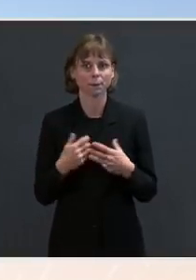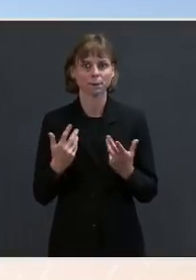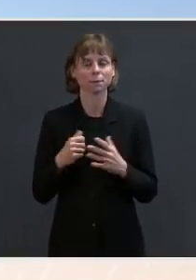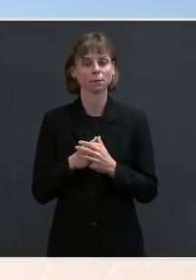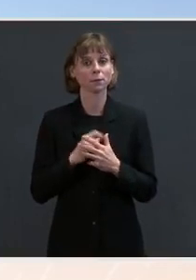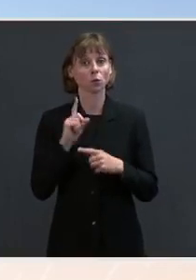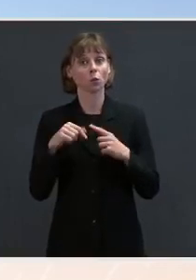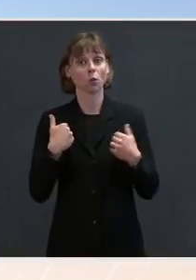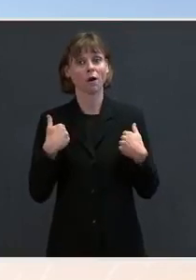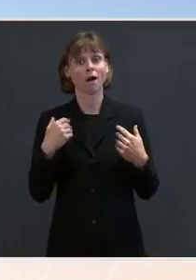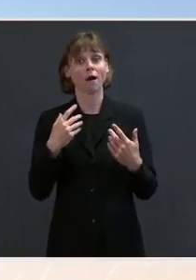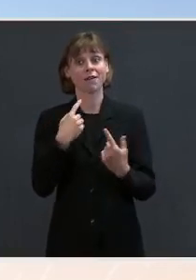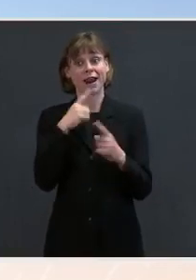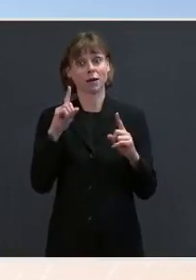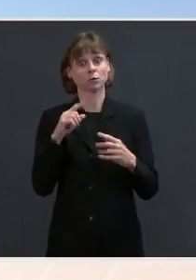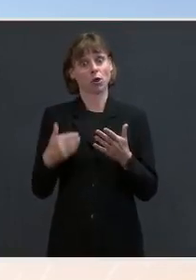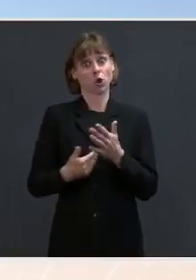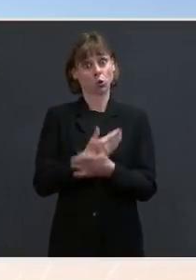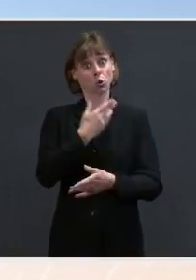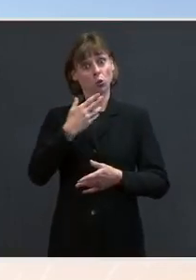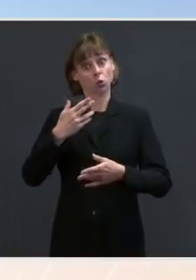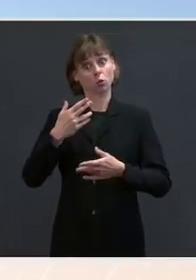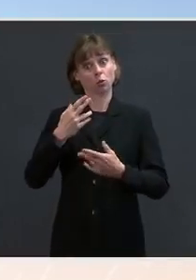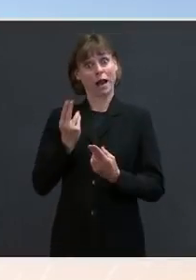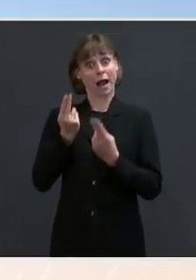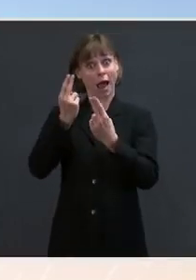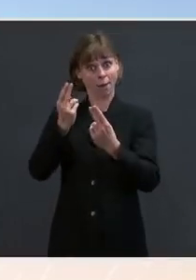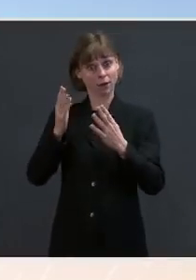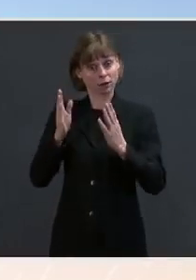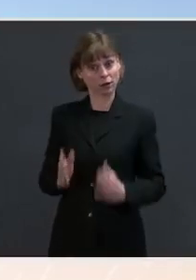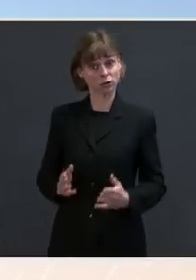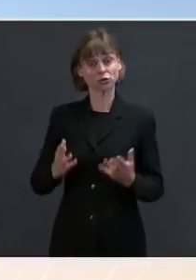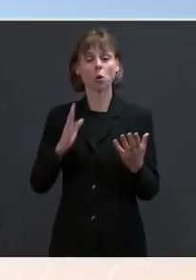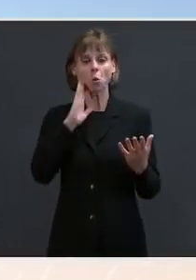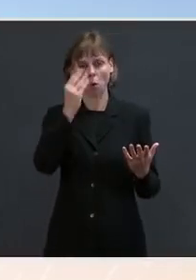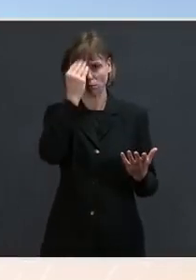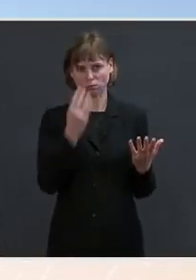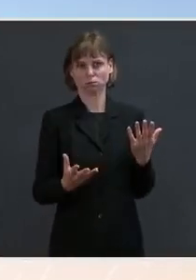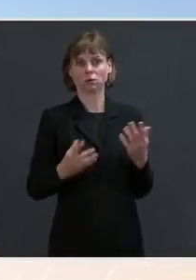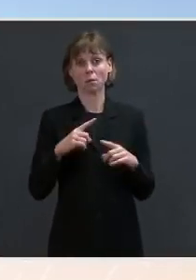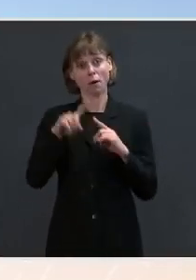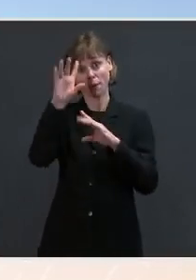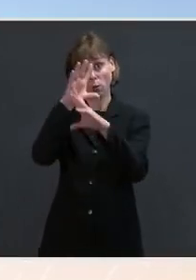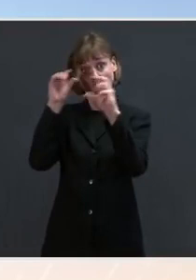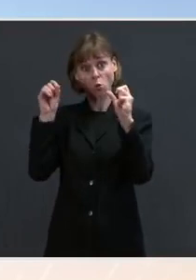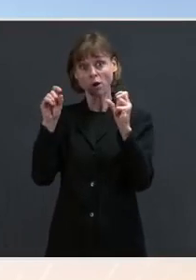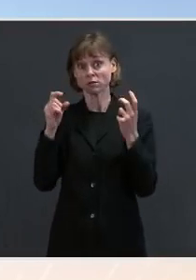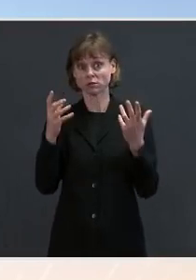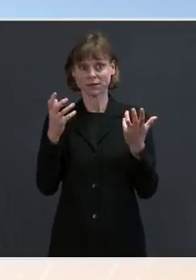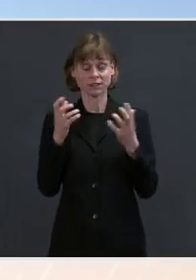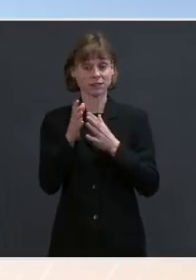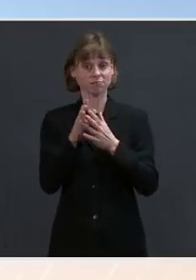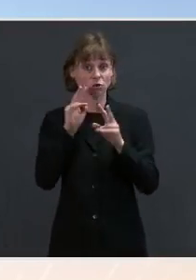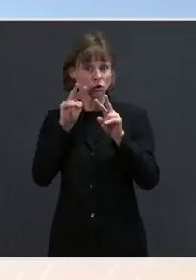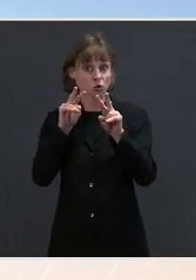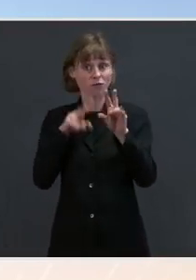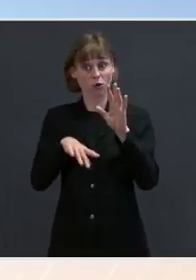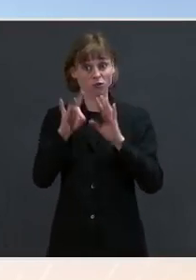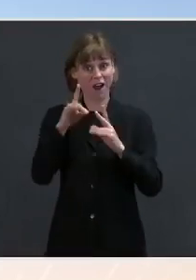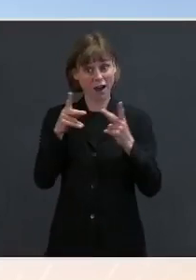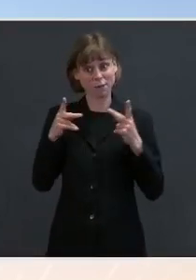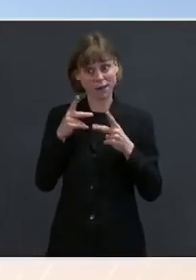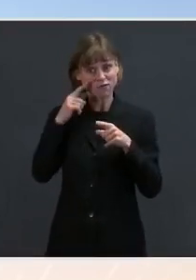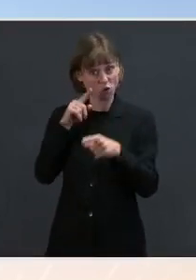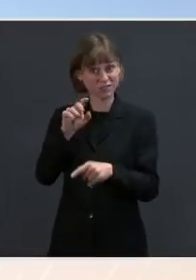have an announcement about the new nominee, we will make that. But again, as we noted in the statement, the president's looking forward to finding a place for her in the administration and values